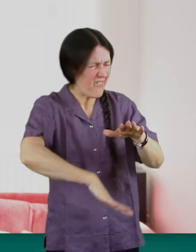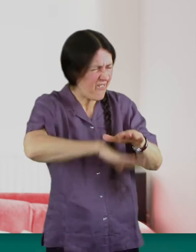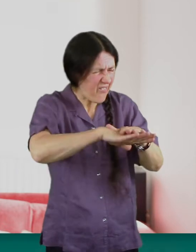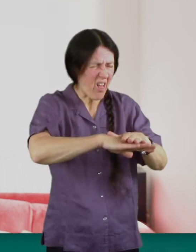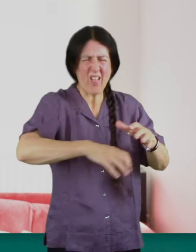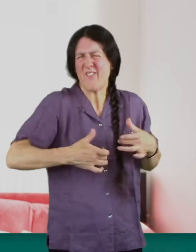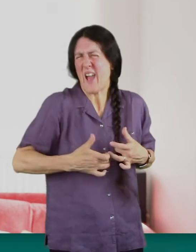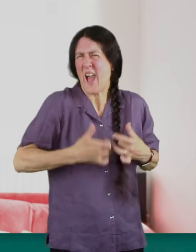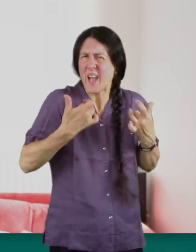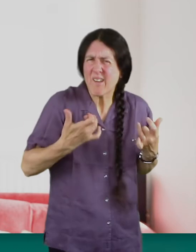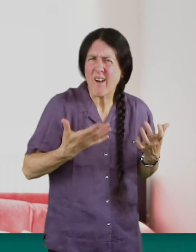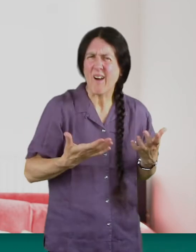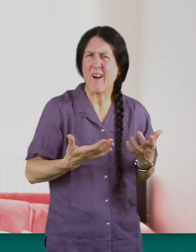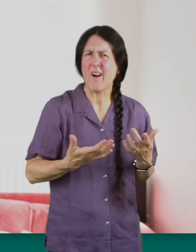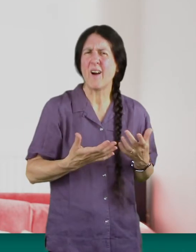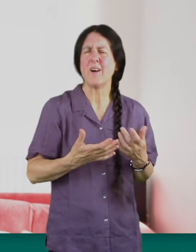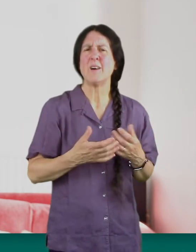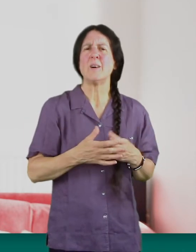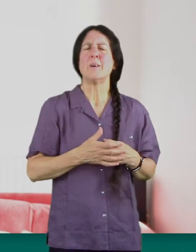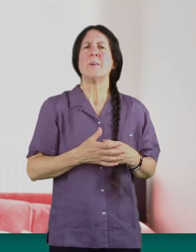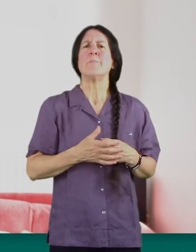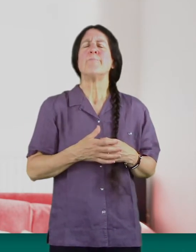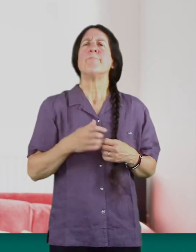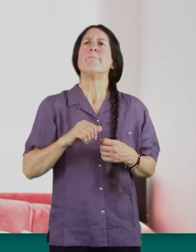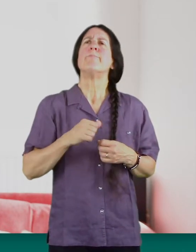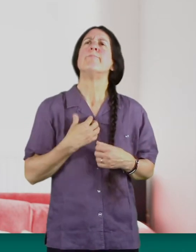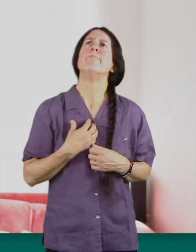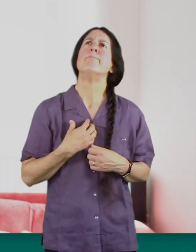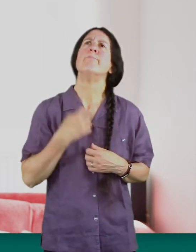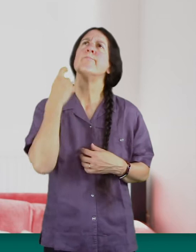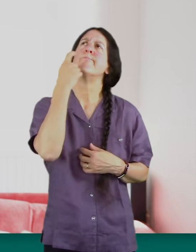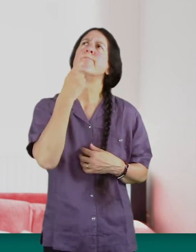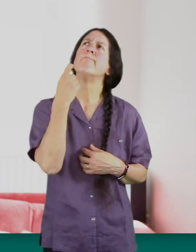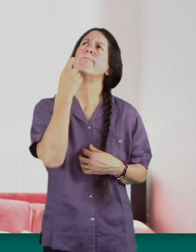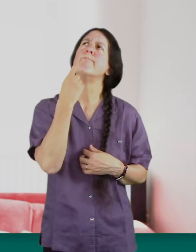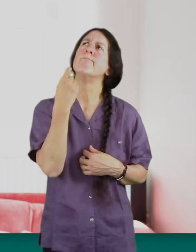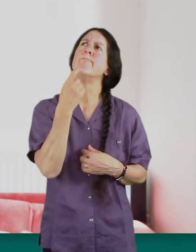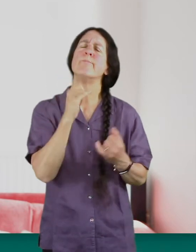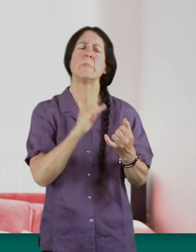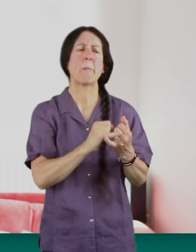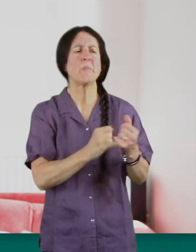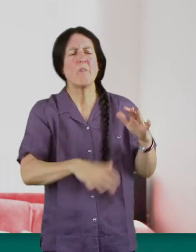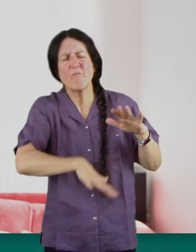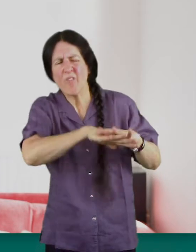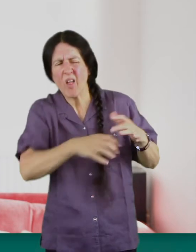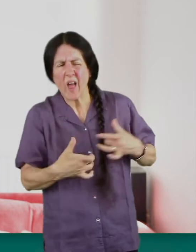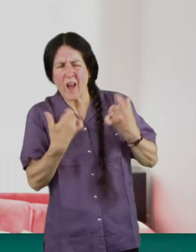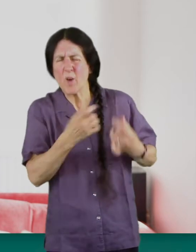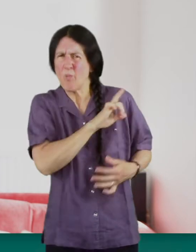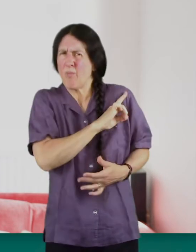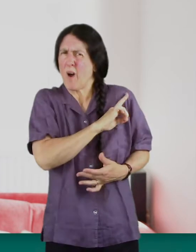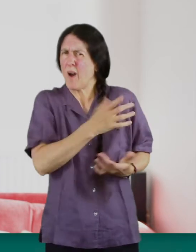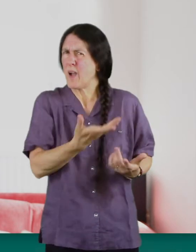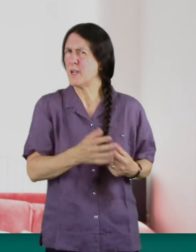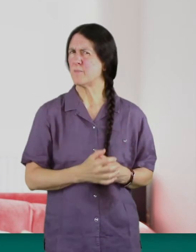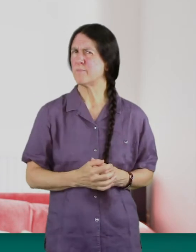then I started to kind of wonder why. Why was he so full of anger? And I had 3